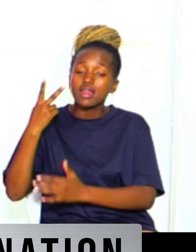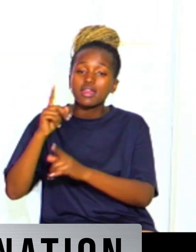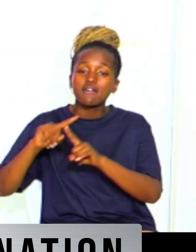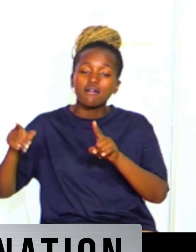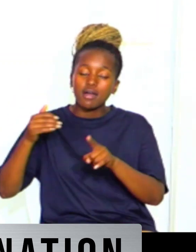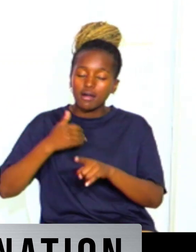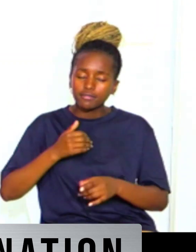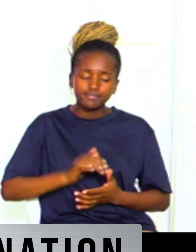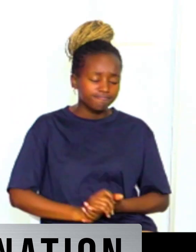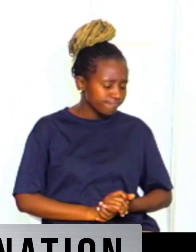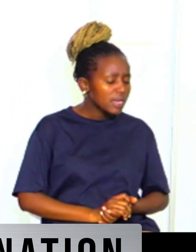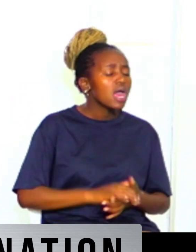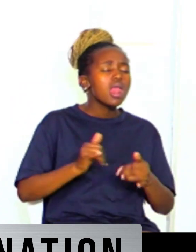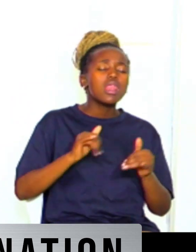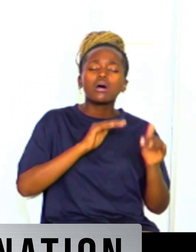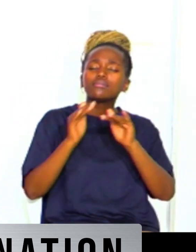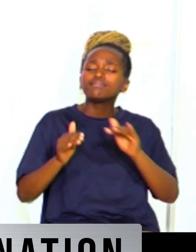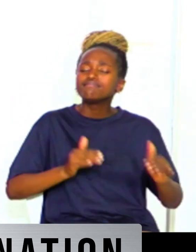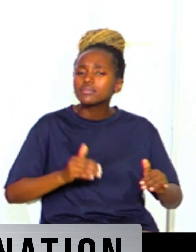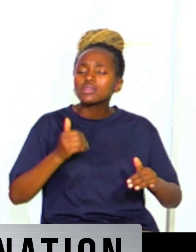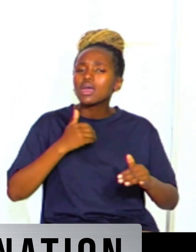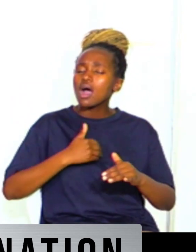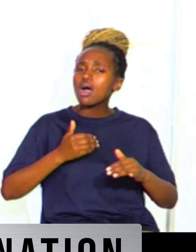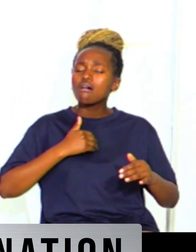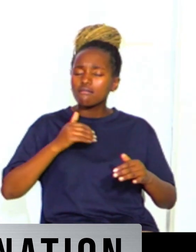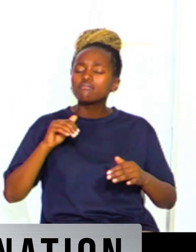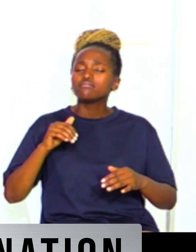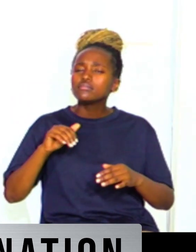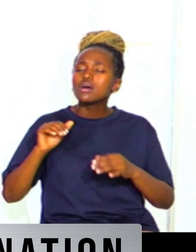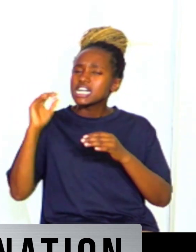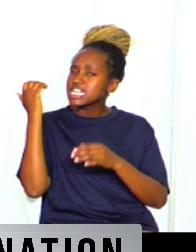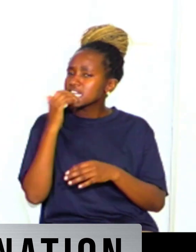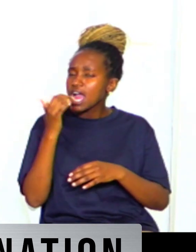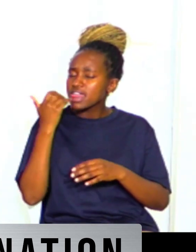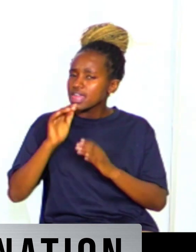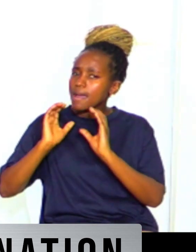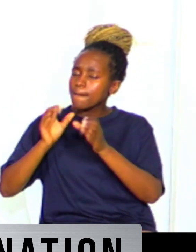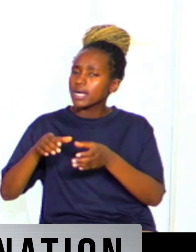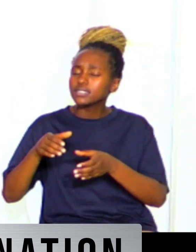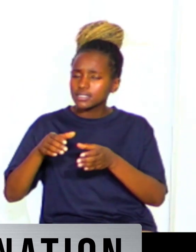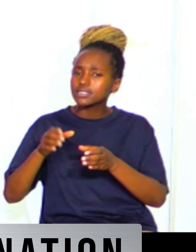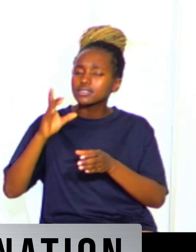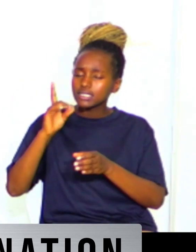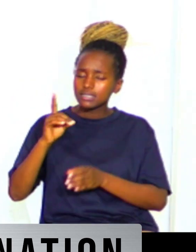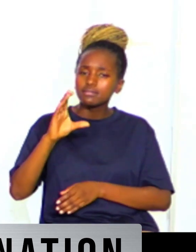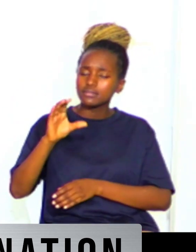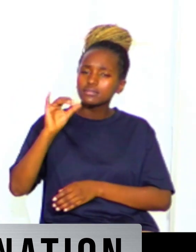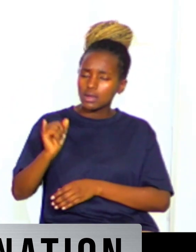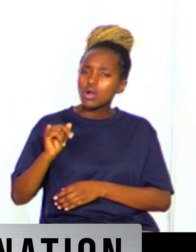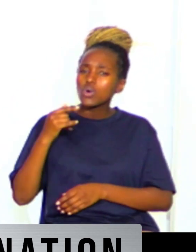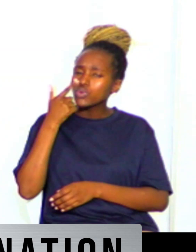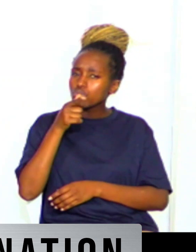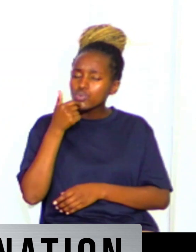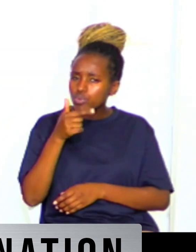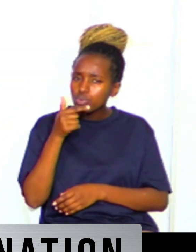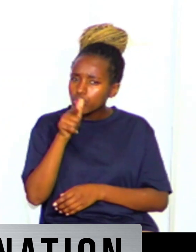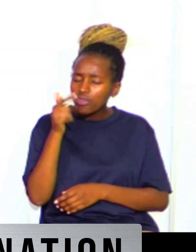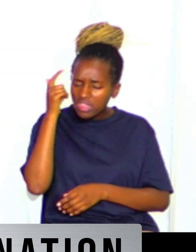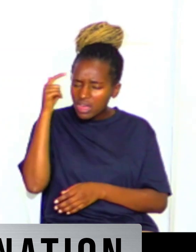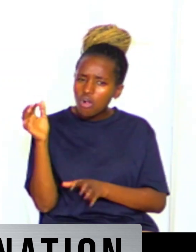seeing this Democratic Citizens Party ikitoka na majenzi ama Murara